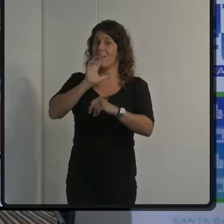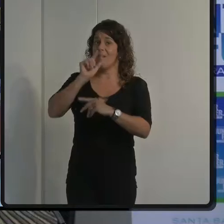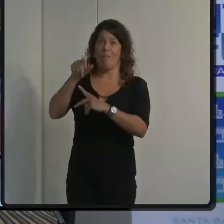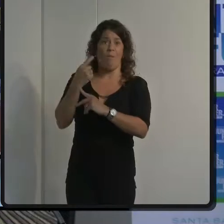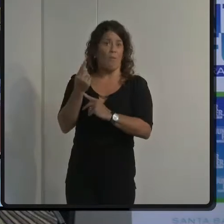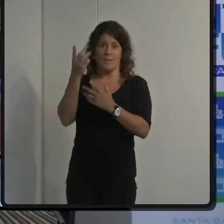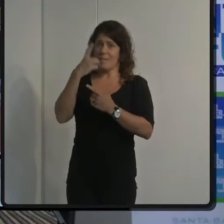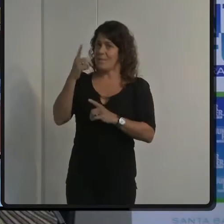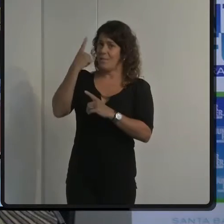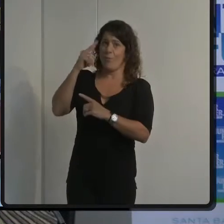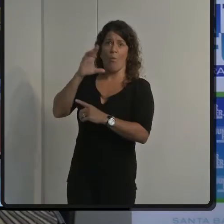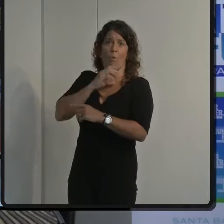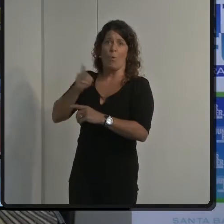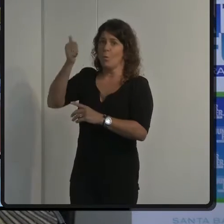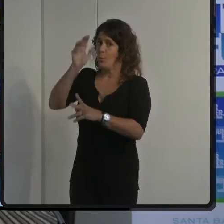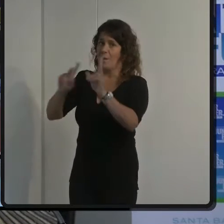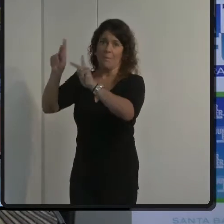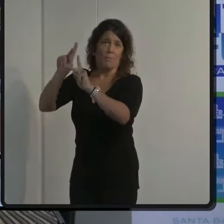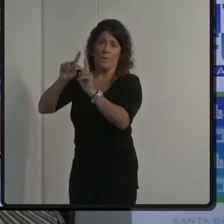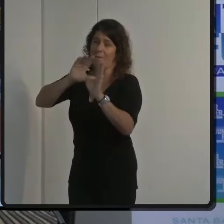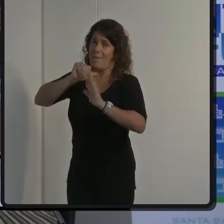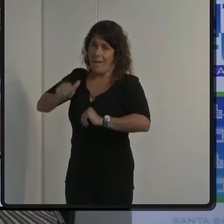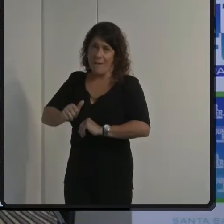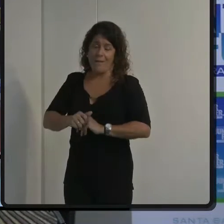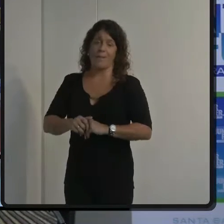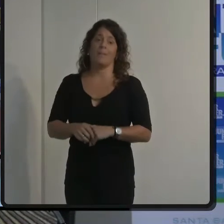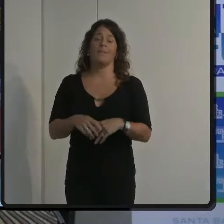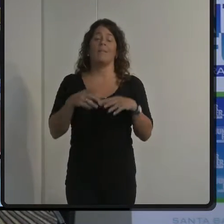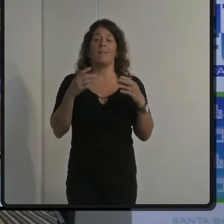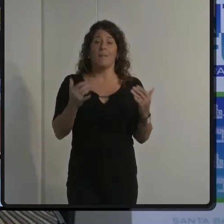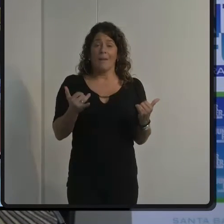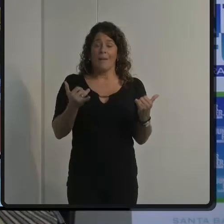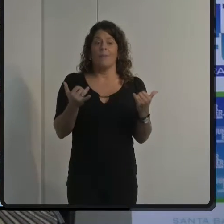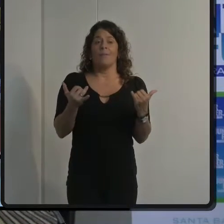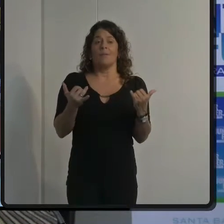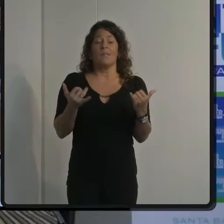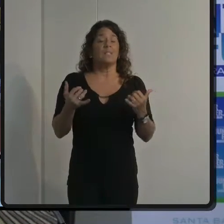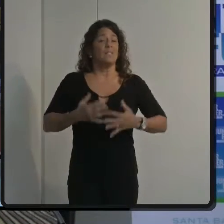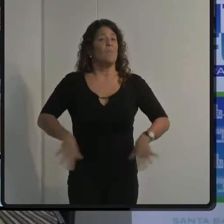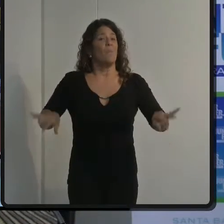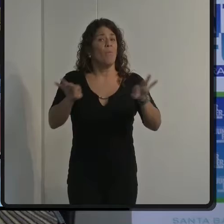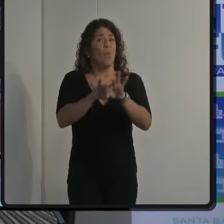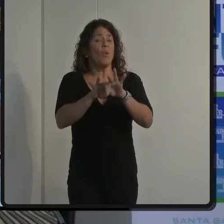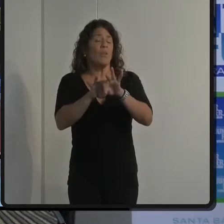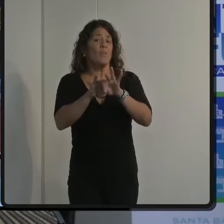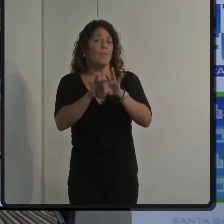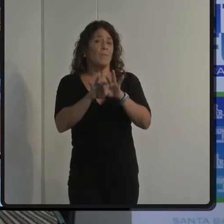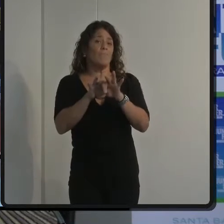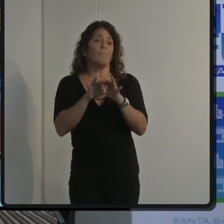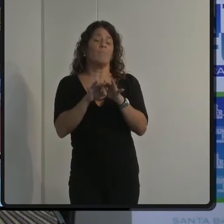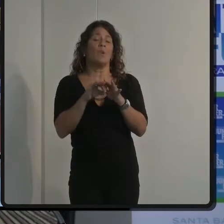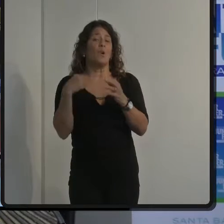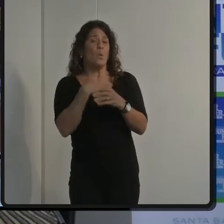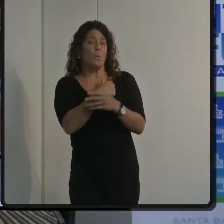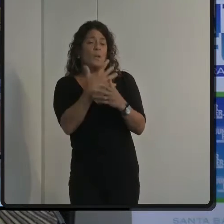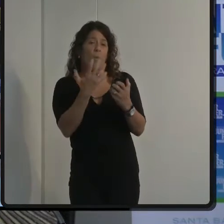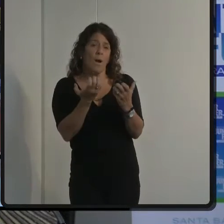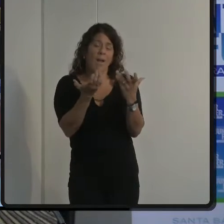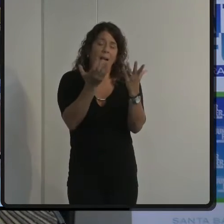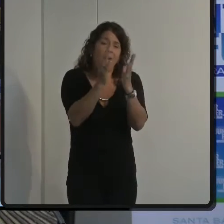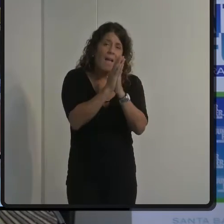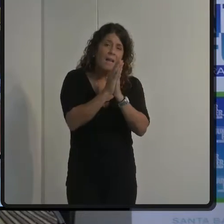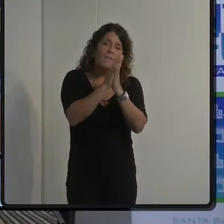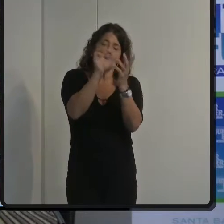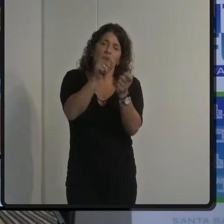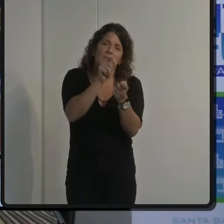people. At this crucial point in our countywide COVID response, we want to appeal